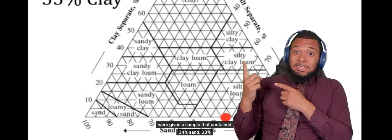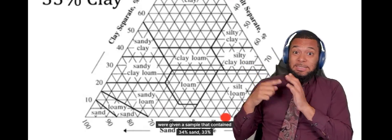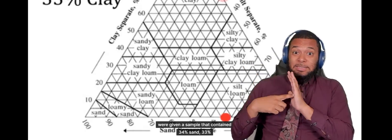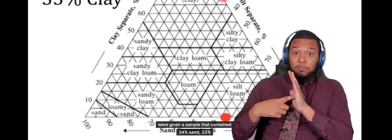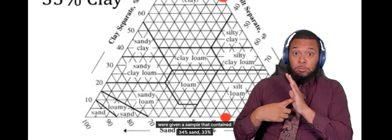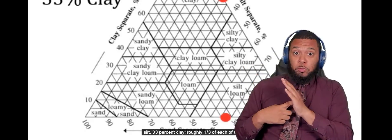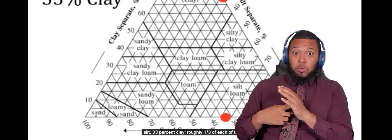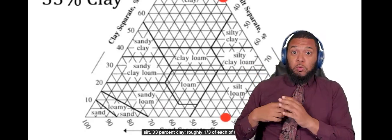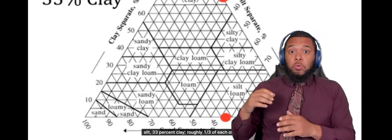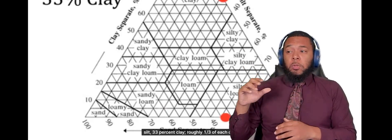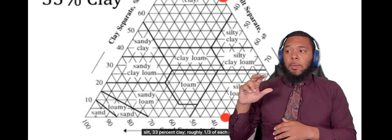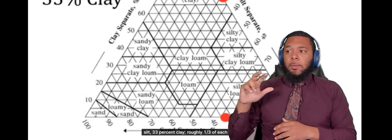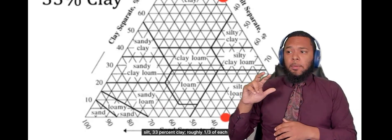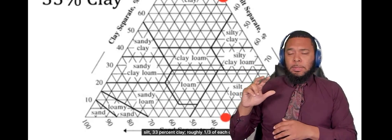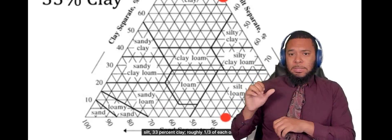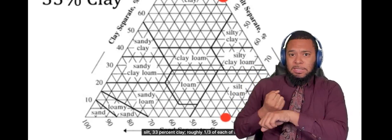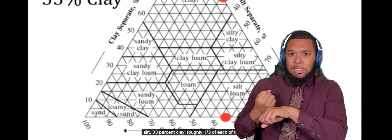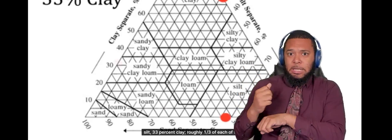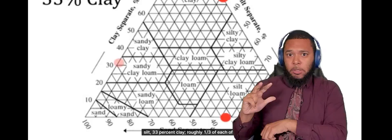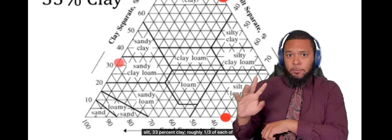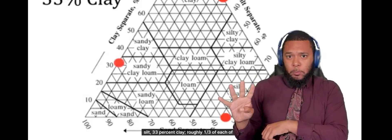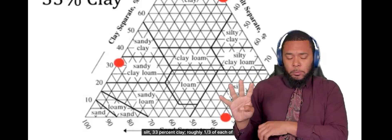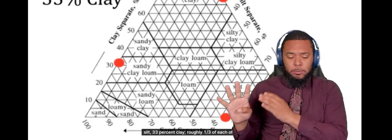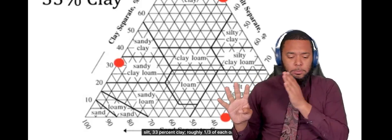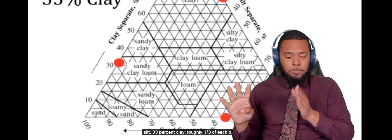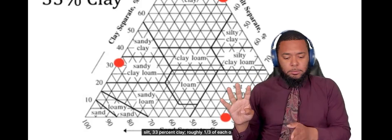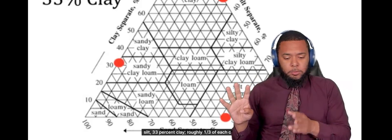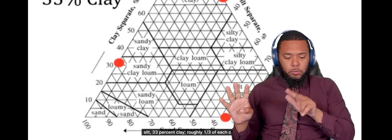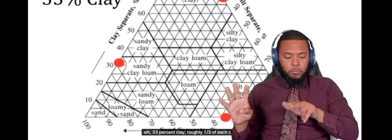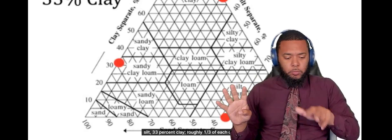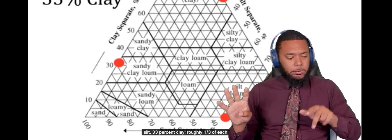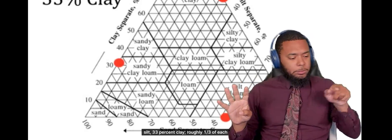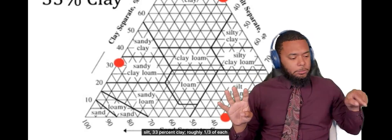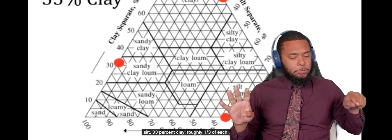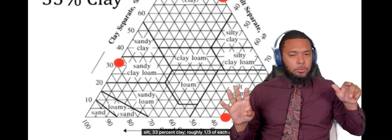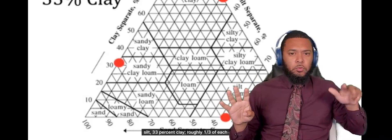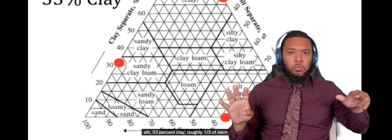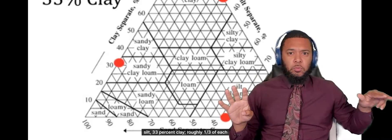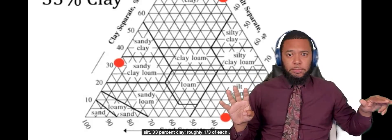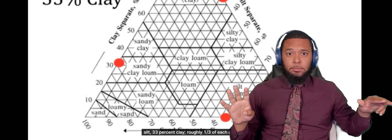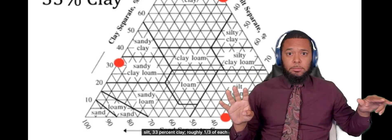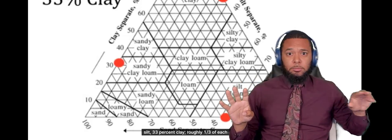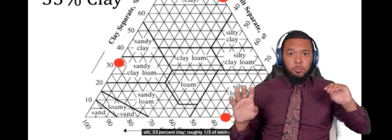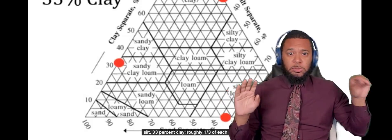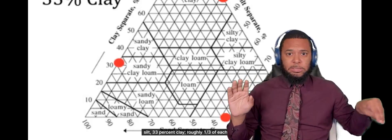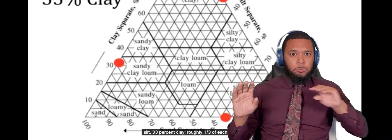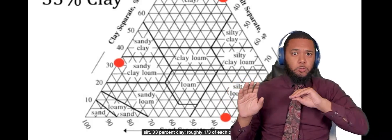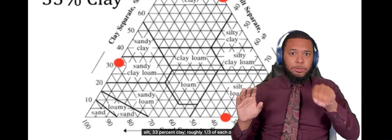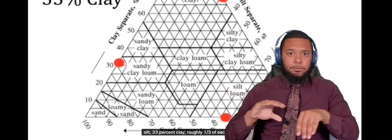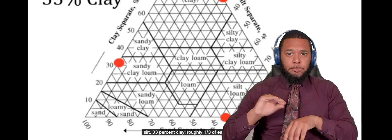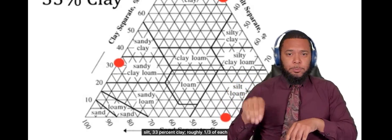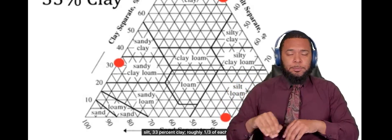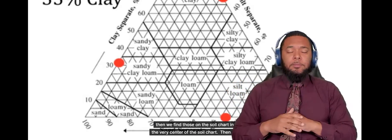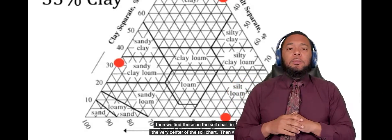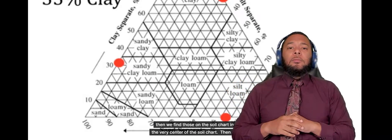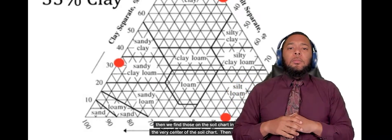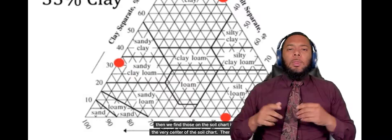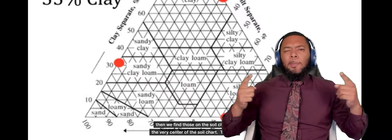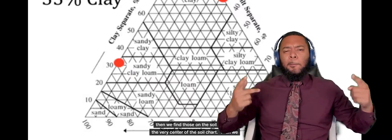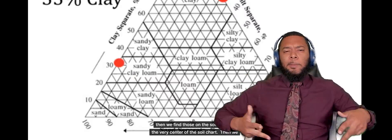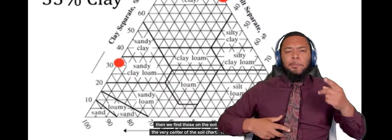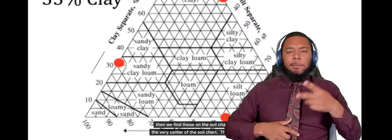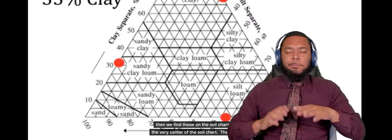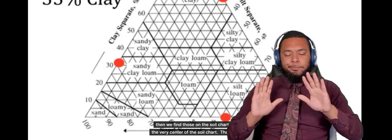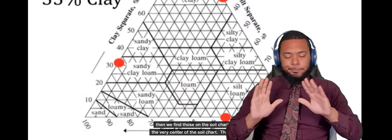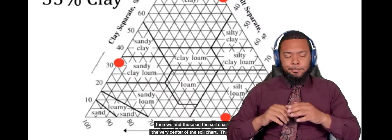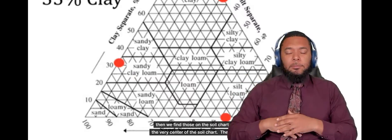sand, 33% silt, 33% clay, roughly 1/3 of each of those,